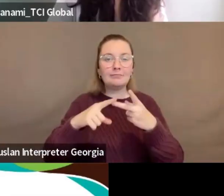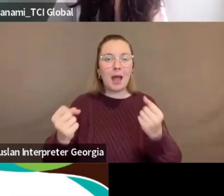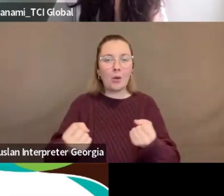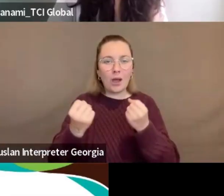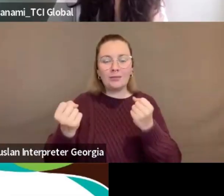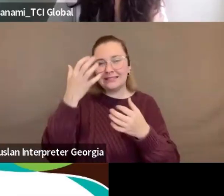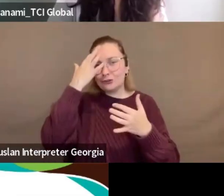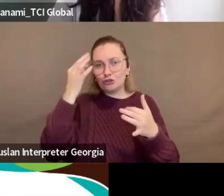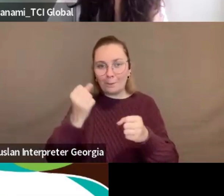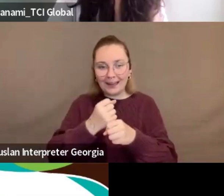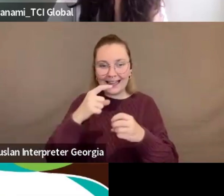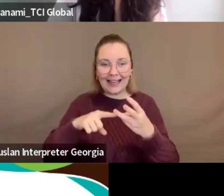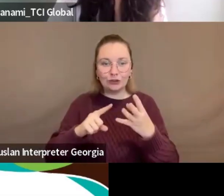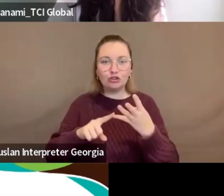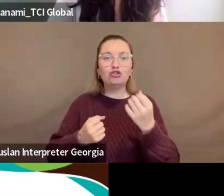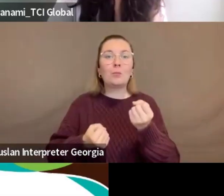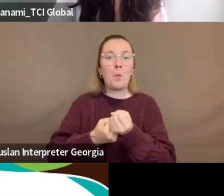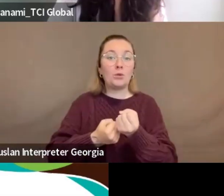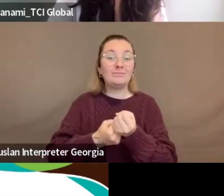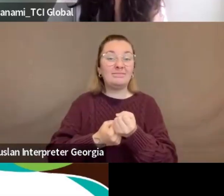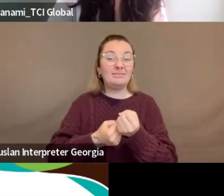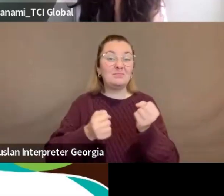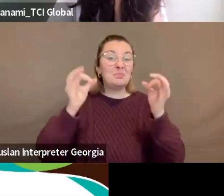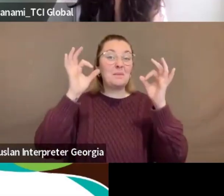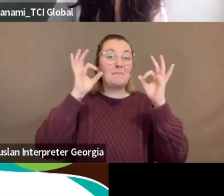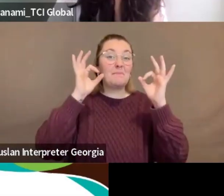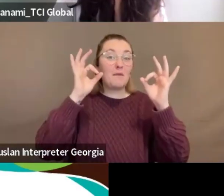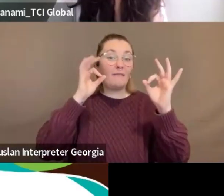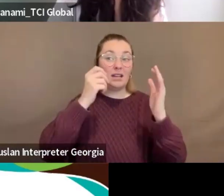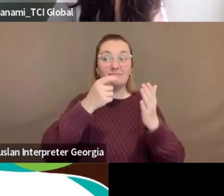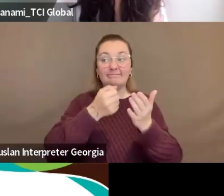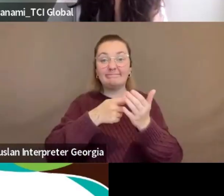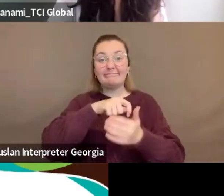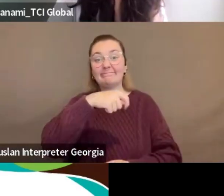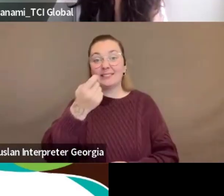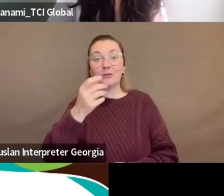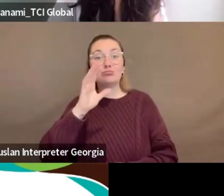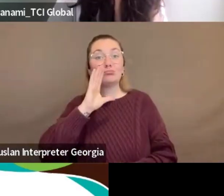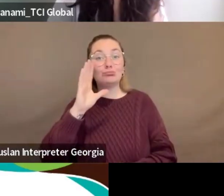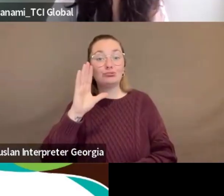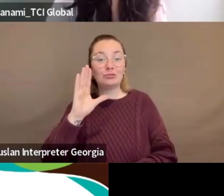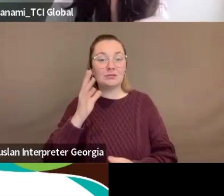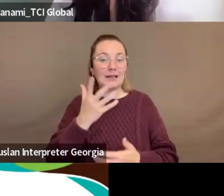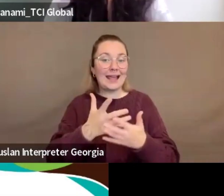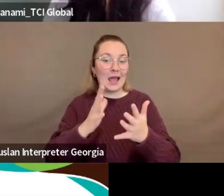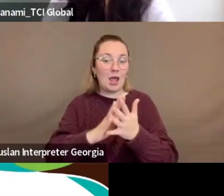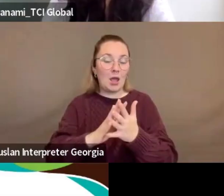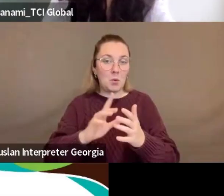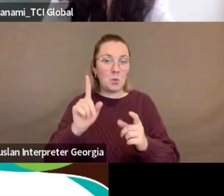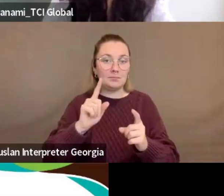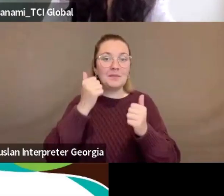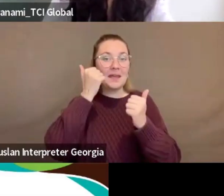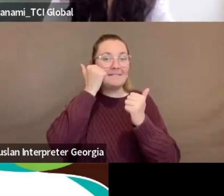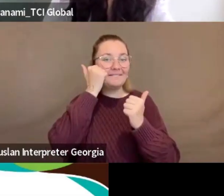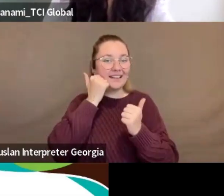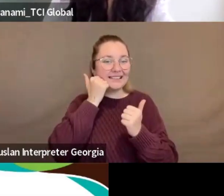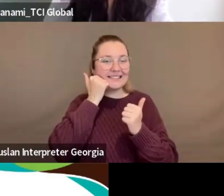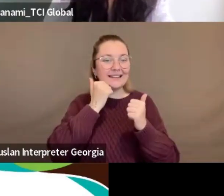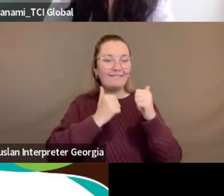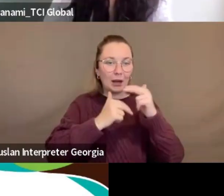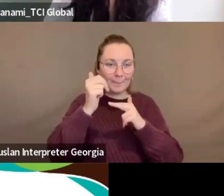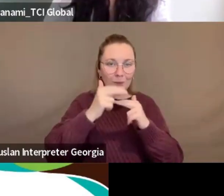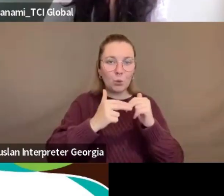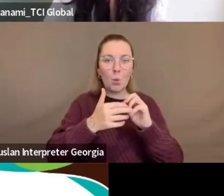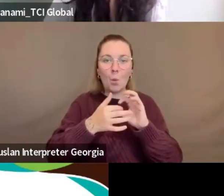and support. That leads us directly to our next contribution, how evidence, development